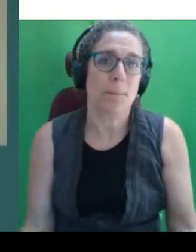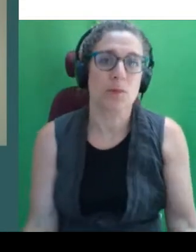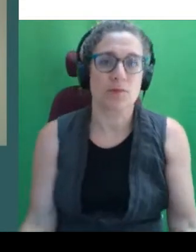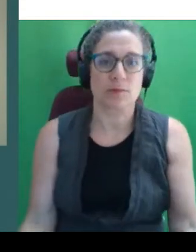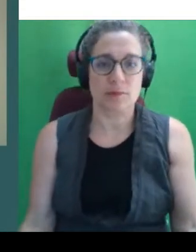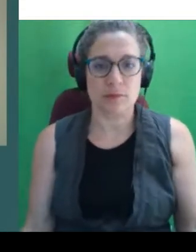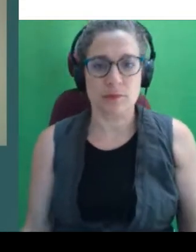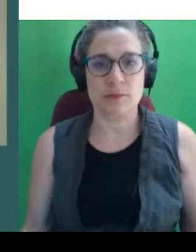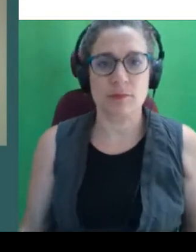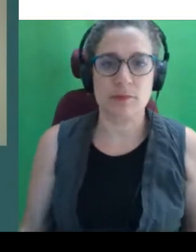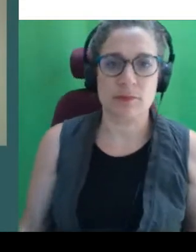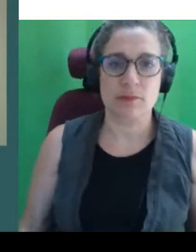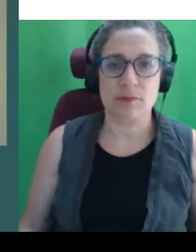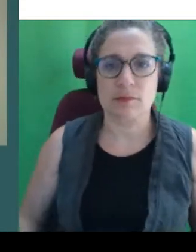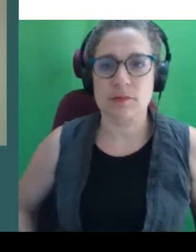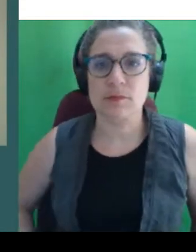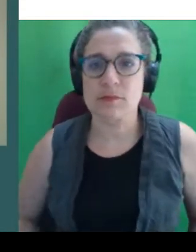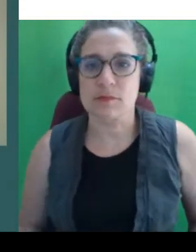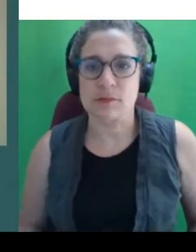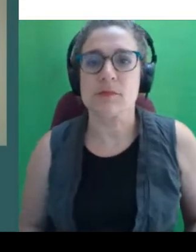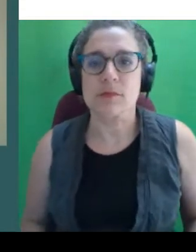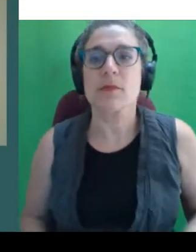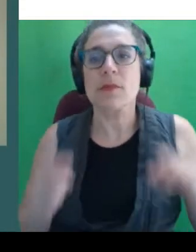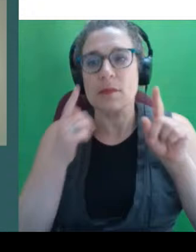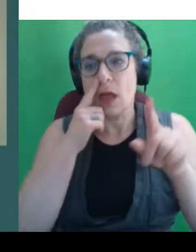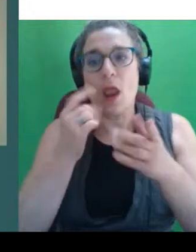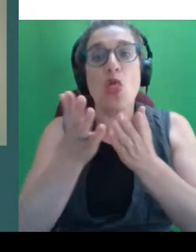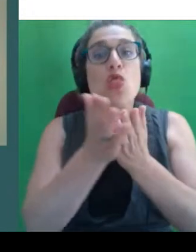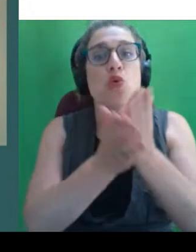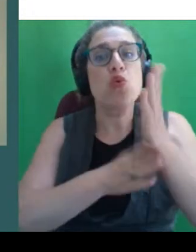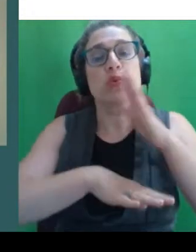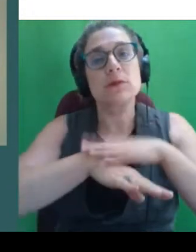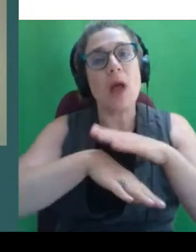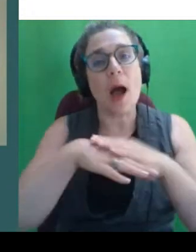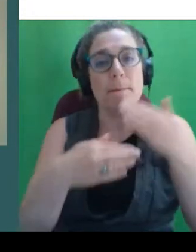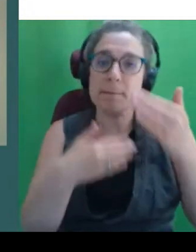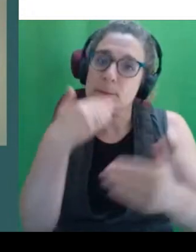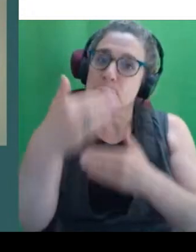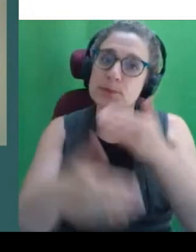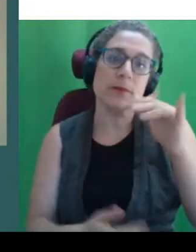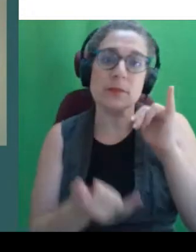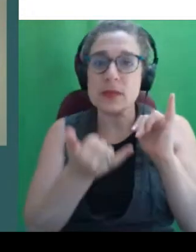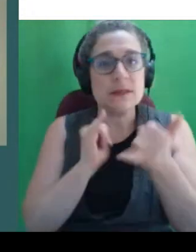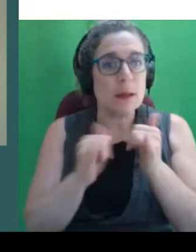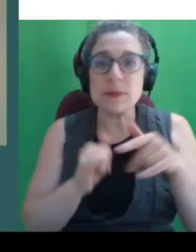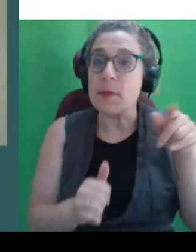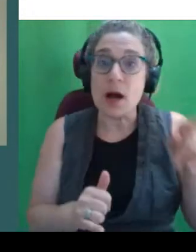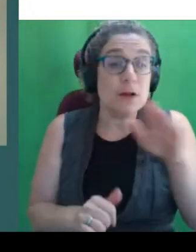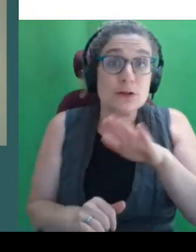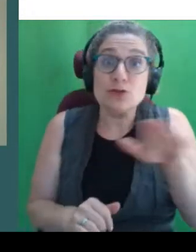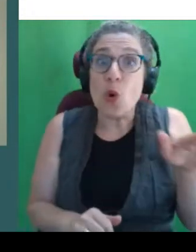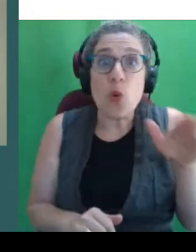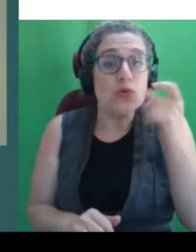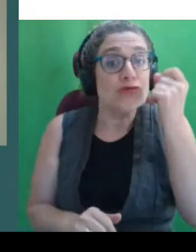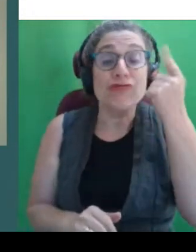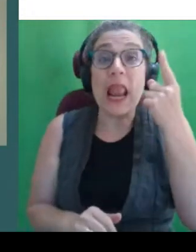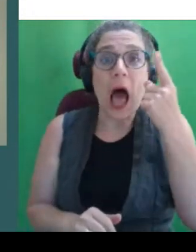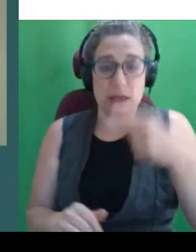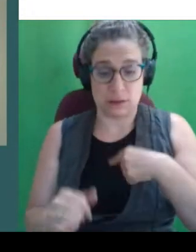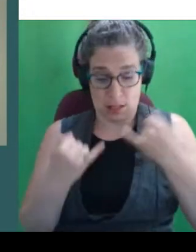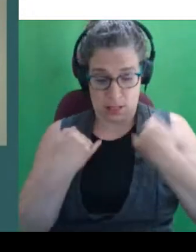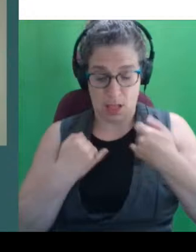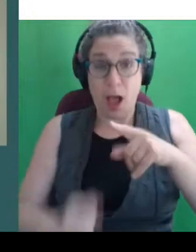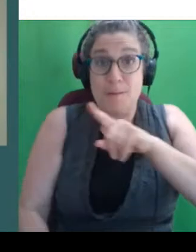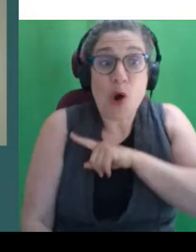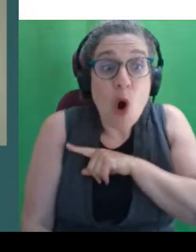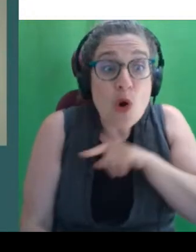And over time, sometimes they don't realize that the cat is even causing any symptoms until they